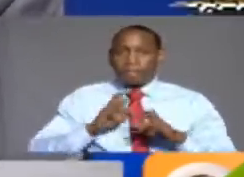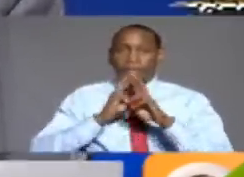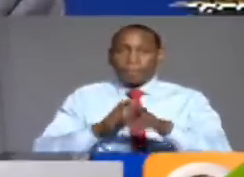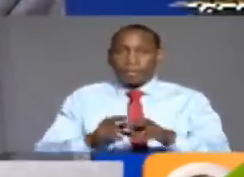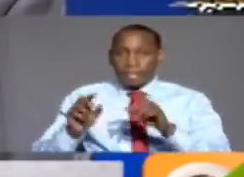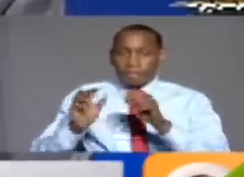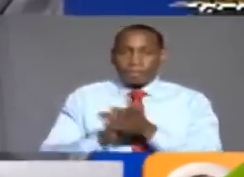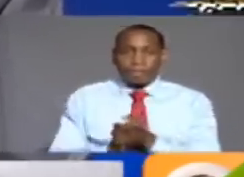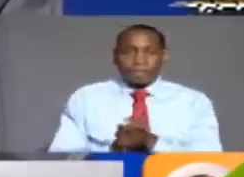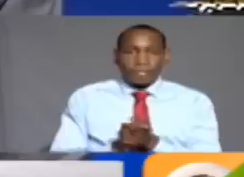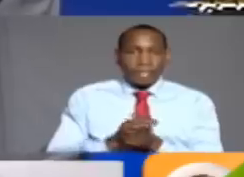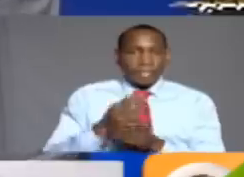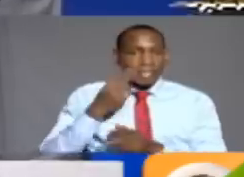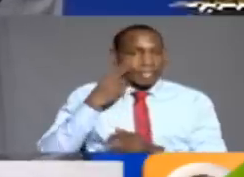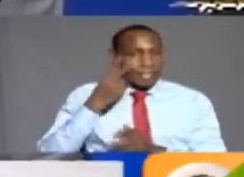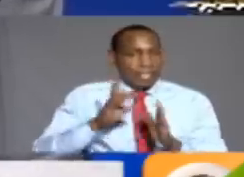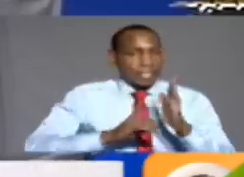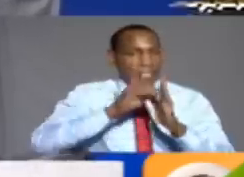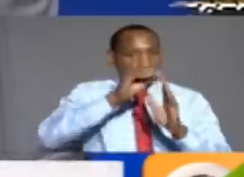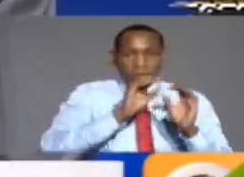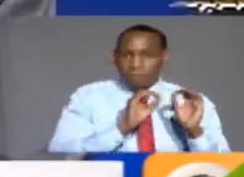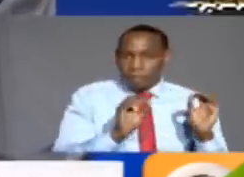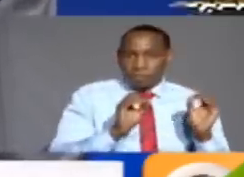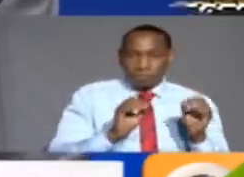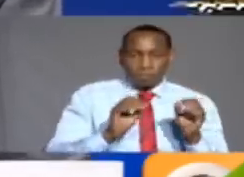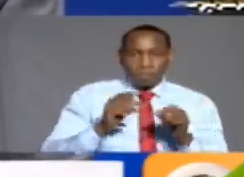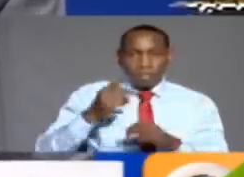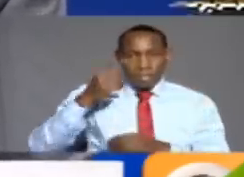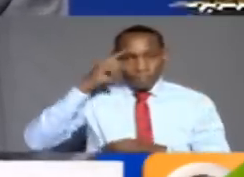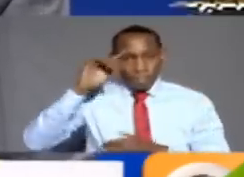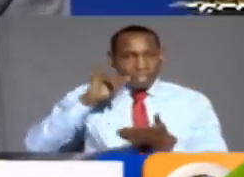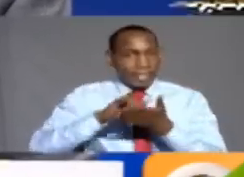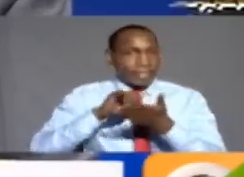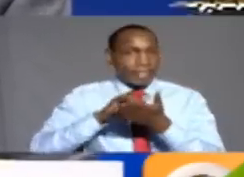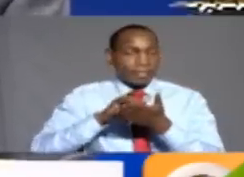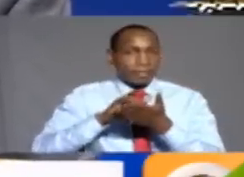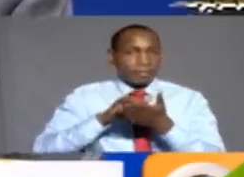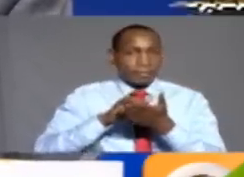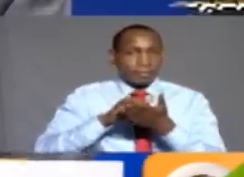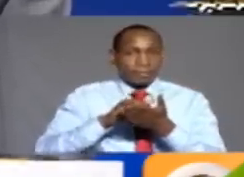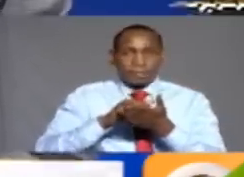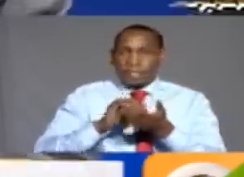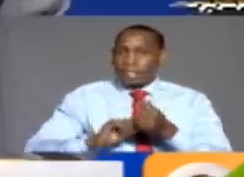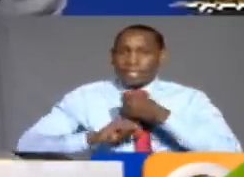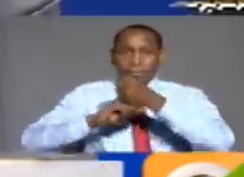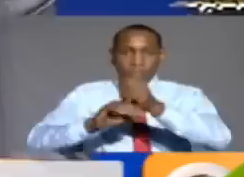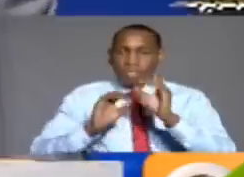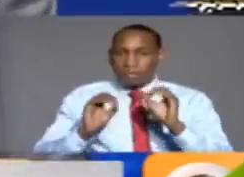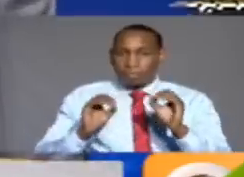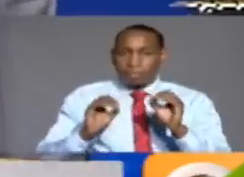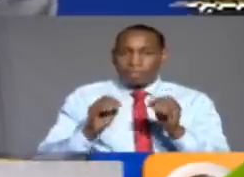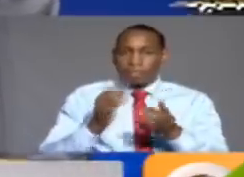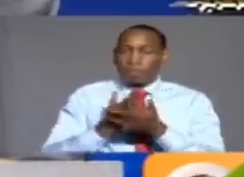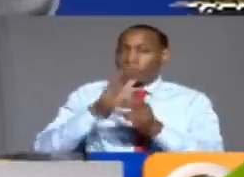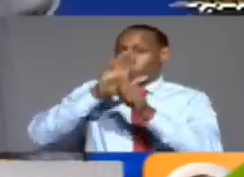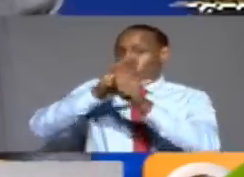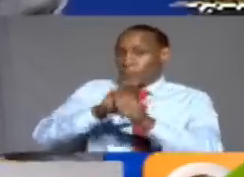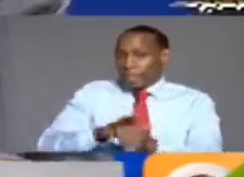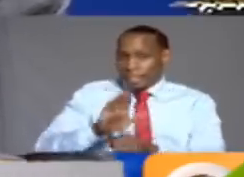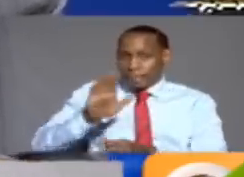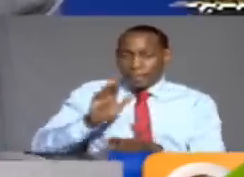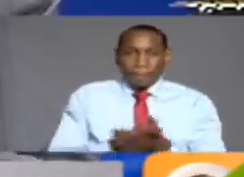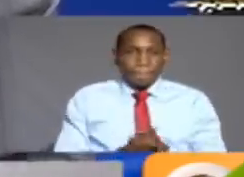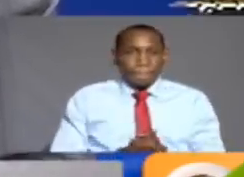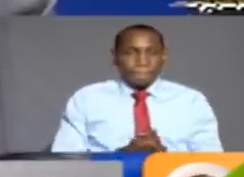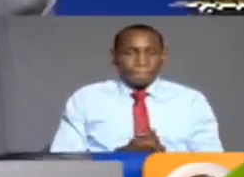saying they're not seeing development. They think they have policies which are not enabling them. They're hurting them. Mm-hmm. They are saying they're not.